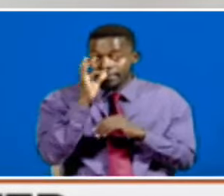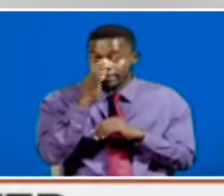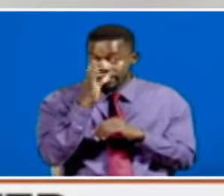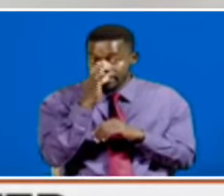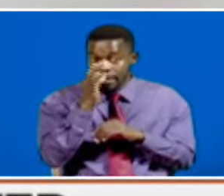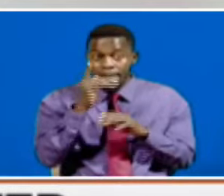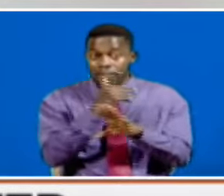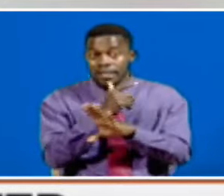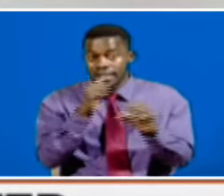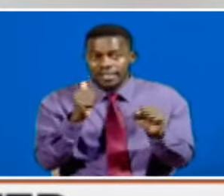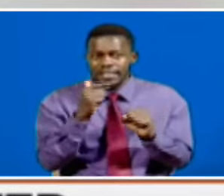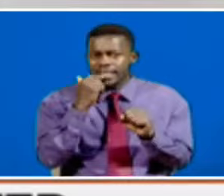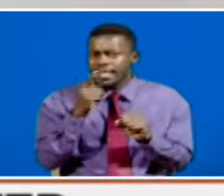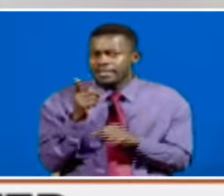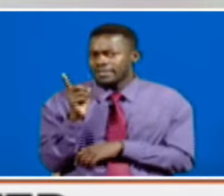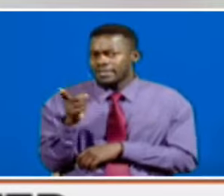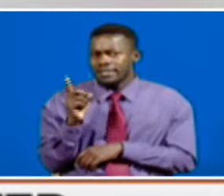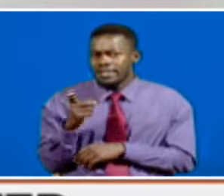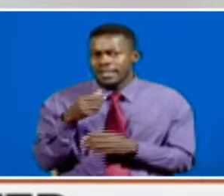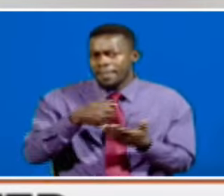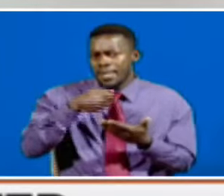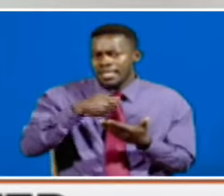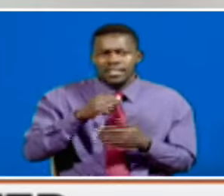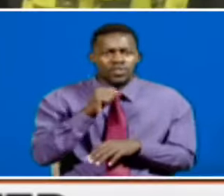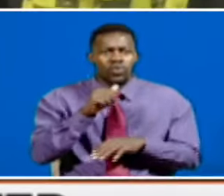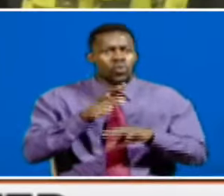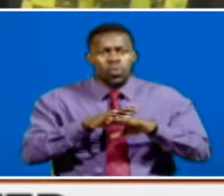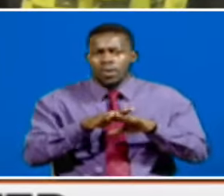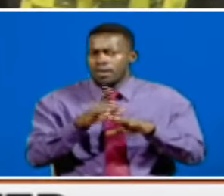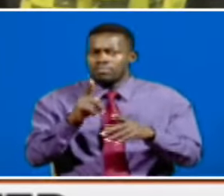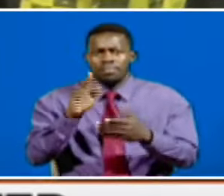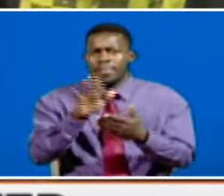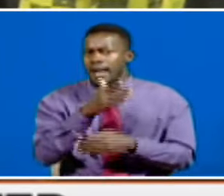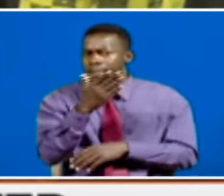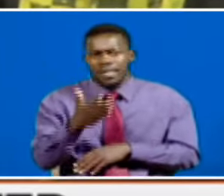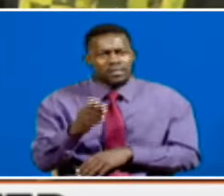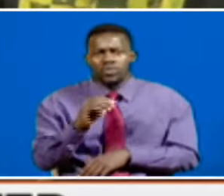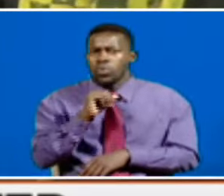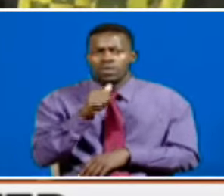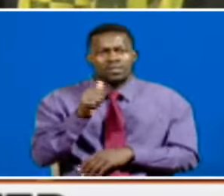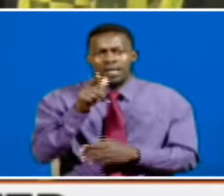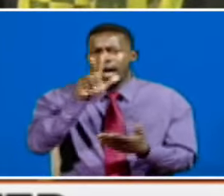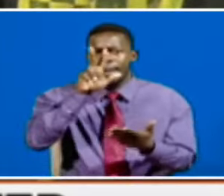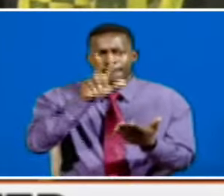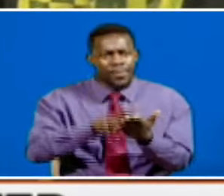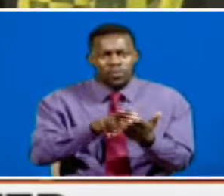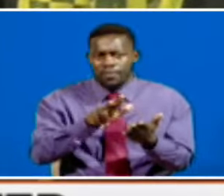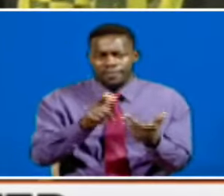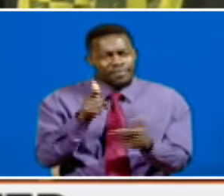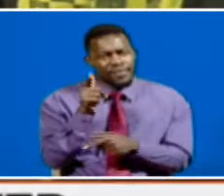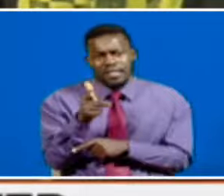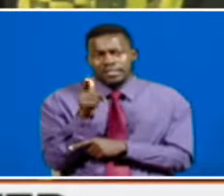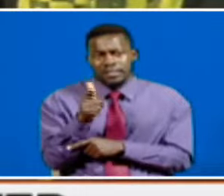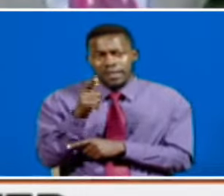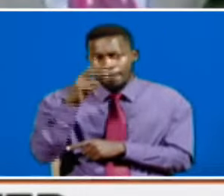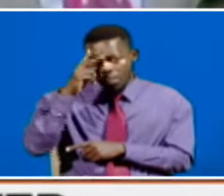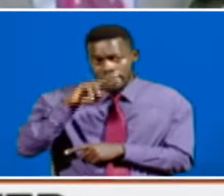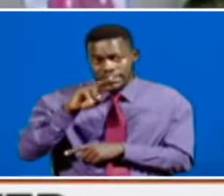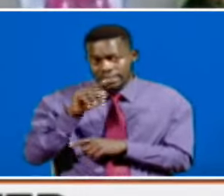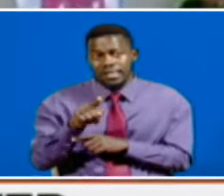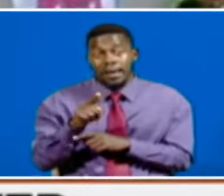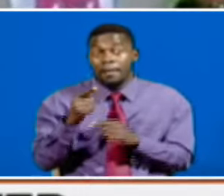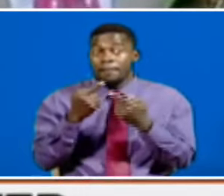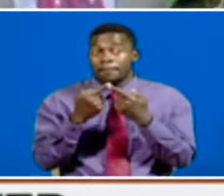estimates outrageous and cautioned that Parliament should not approve the policy statement as is, but